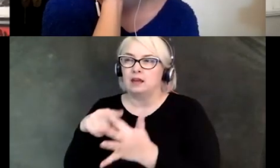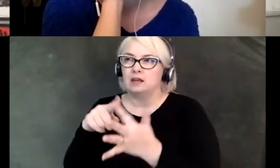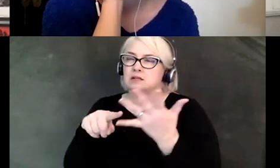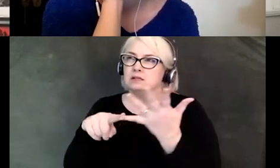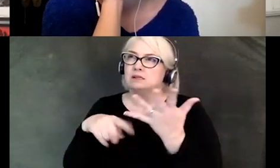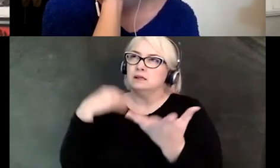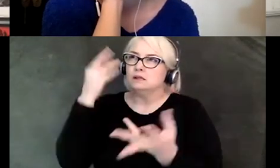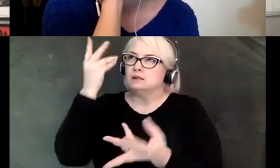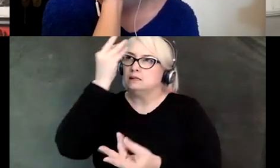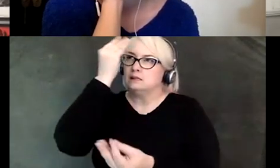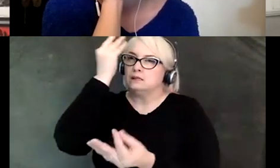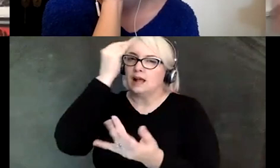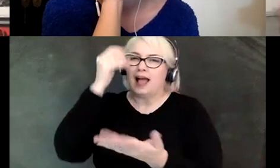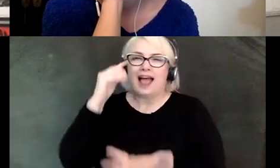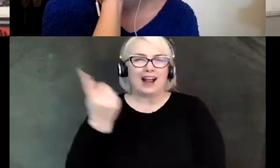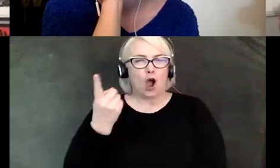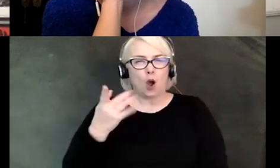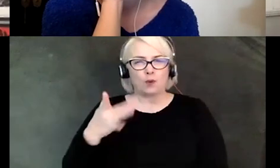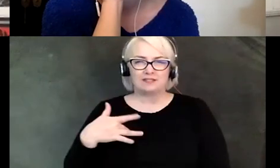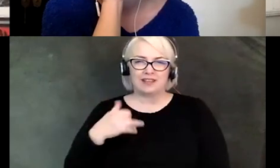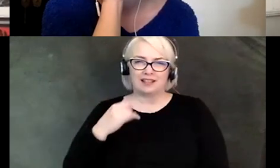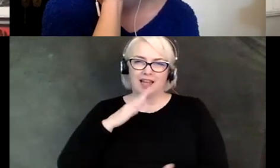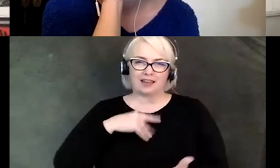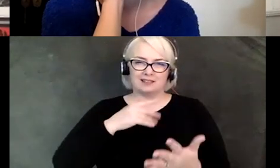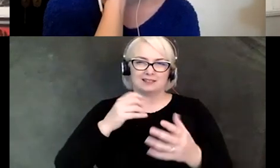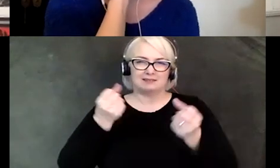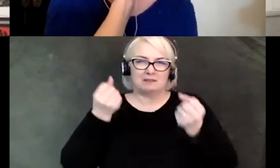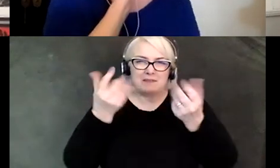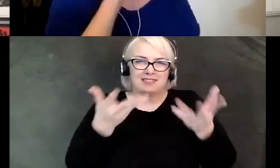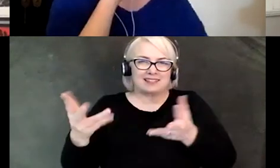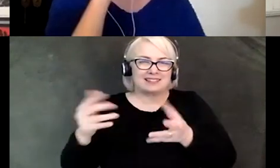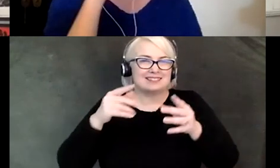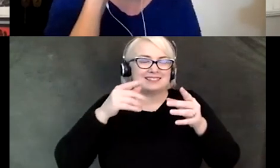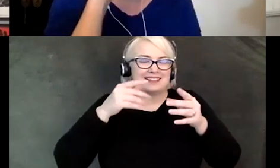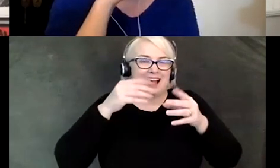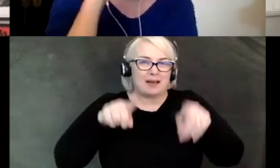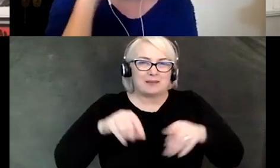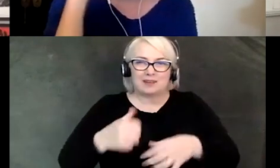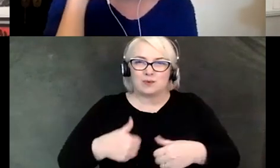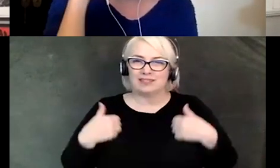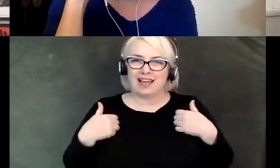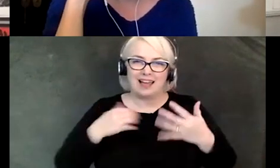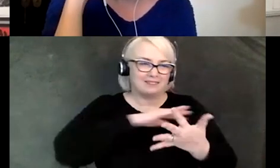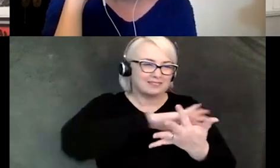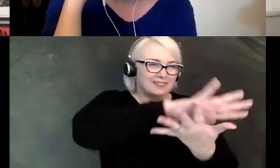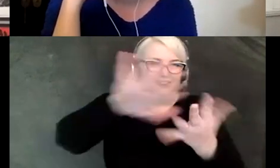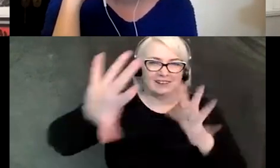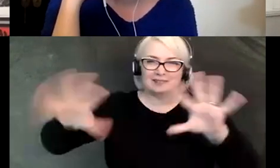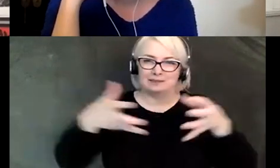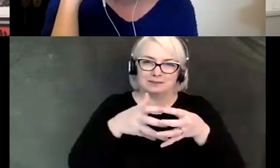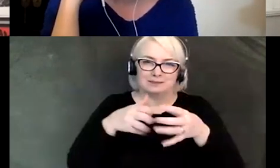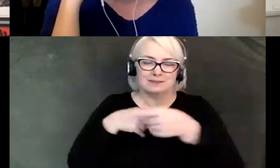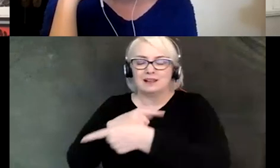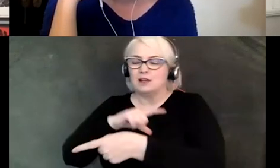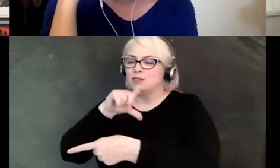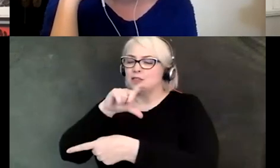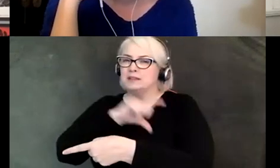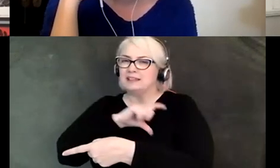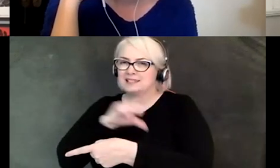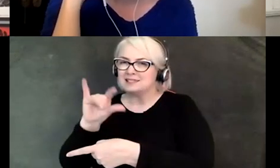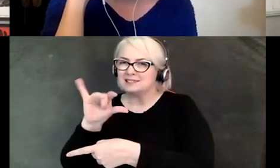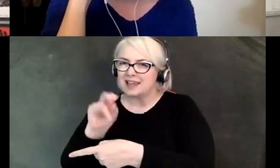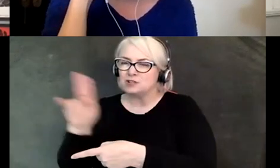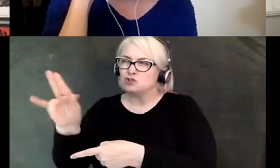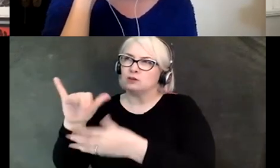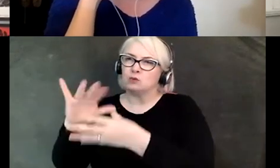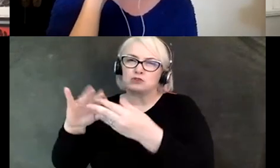just like, it's, I always just feel like it's the aggregate of all these things going on in your life. It's the police station. It's the little nugget. Someone told me that I put that in